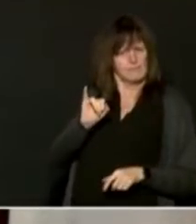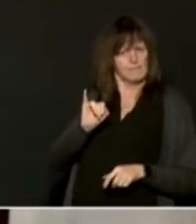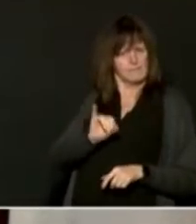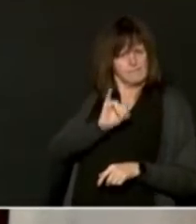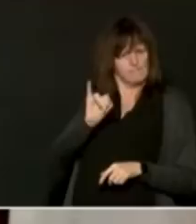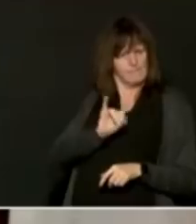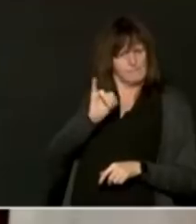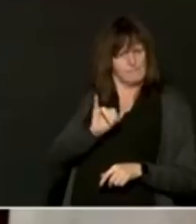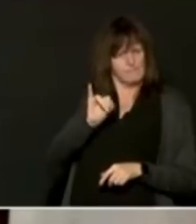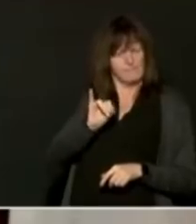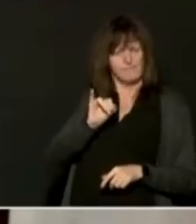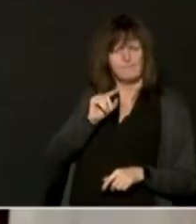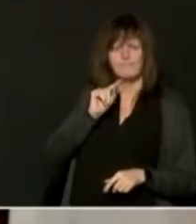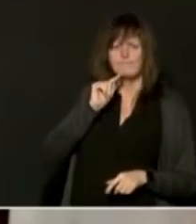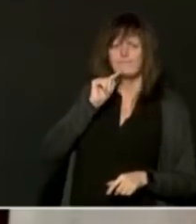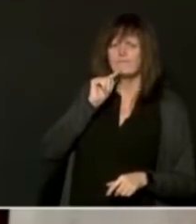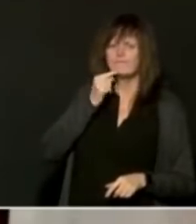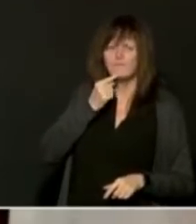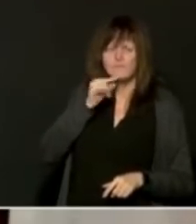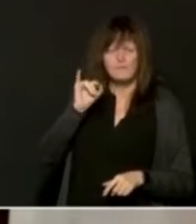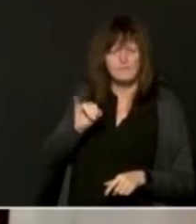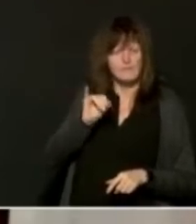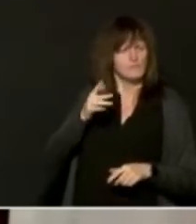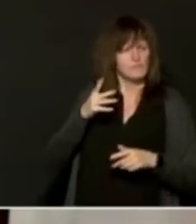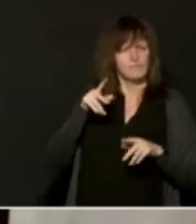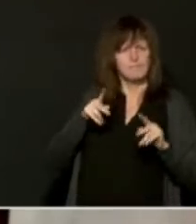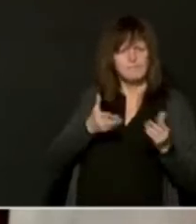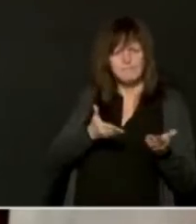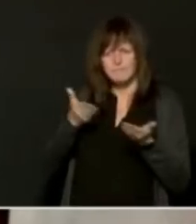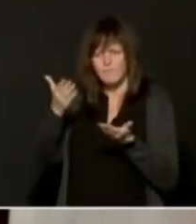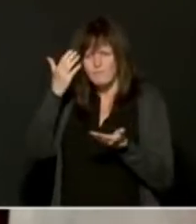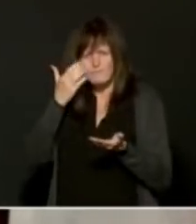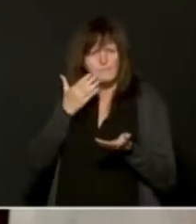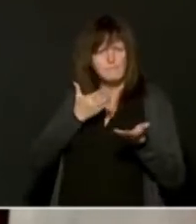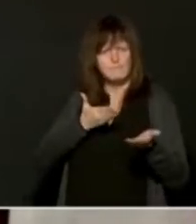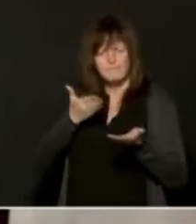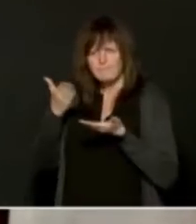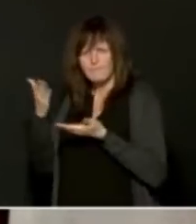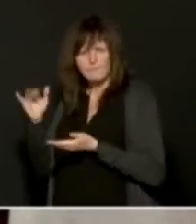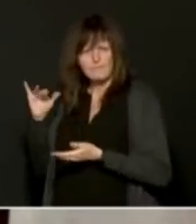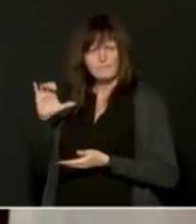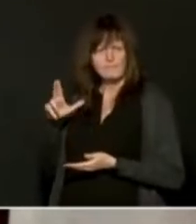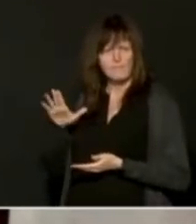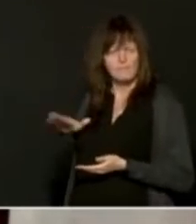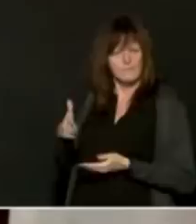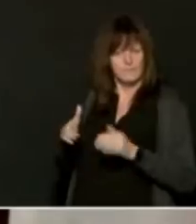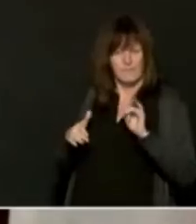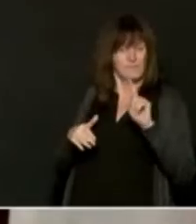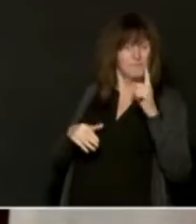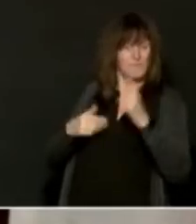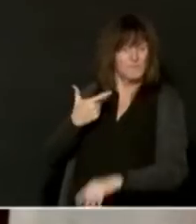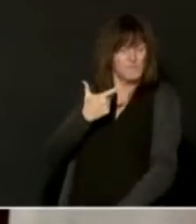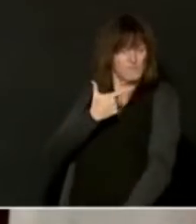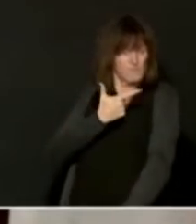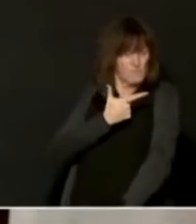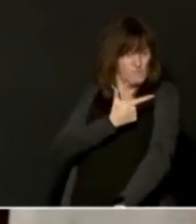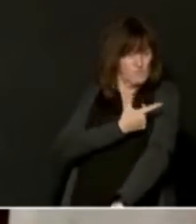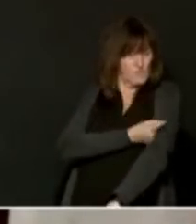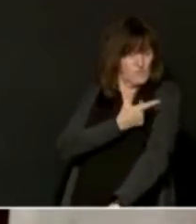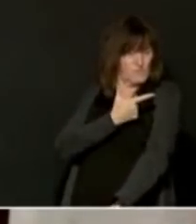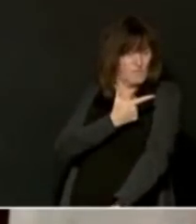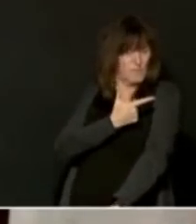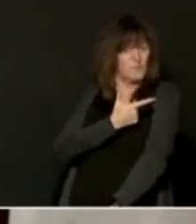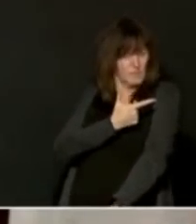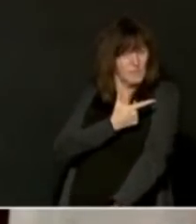hospital, ICU, death, even after first dose, we have found the vaccine effectiveness to be about